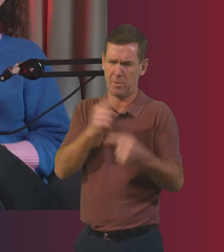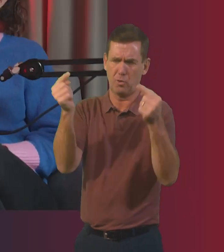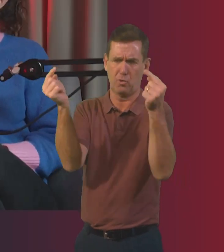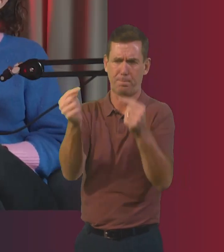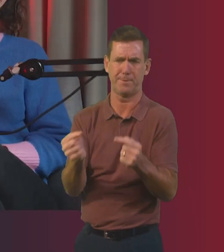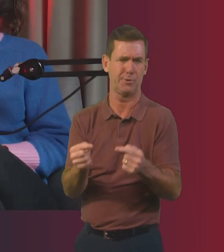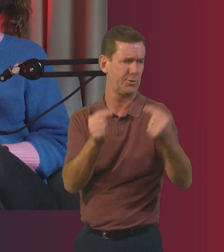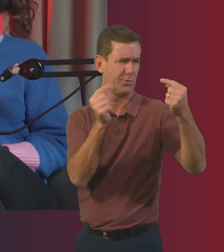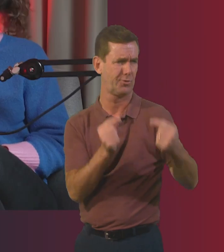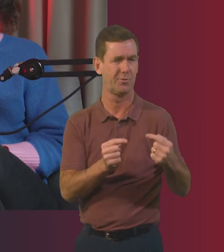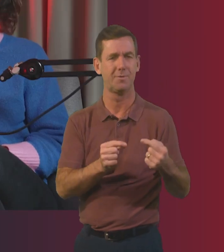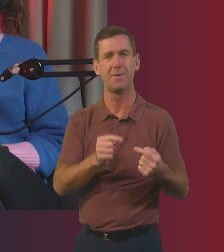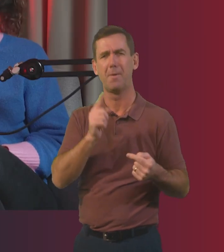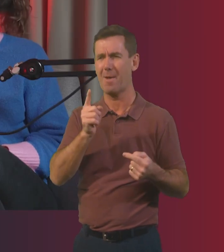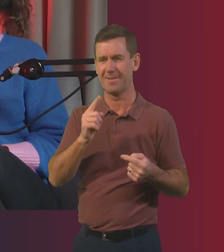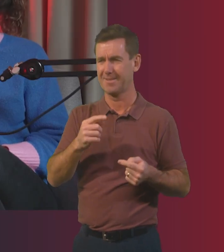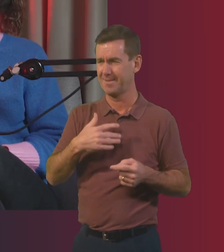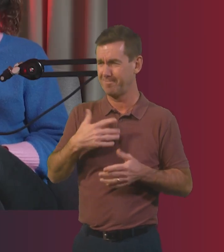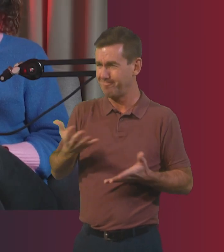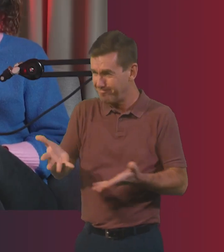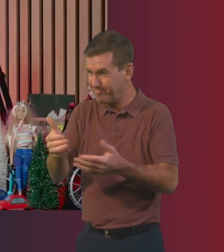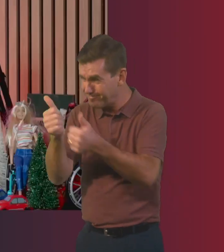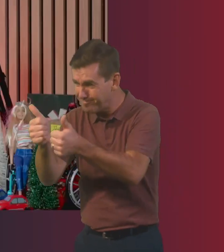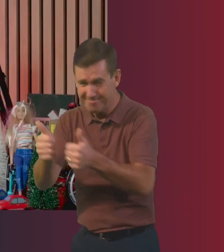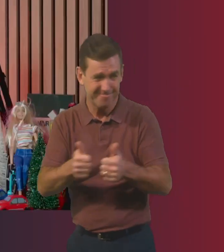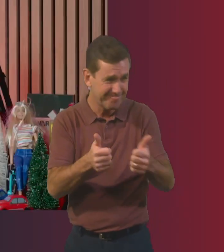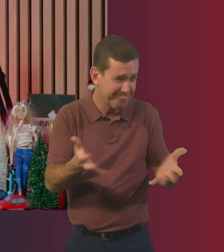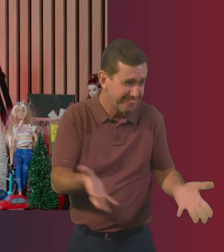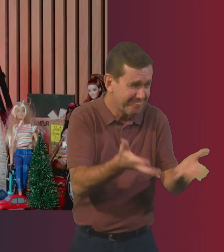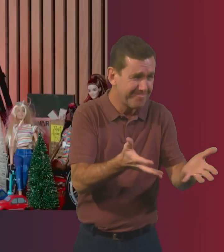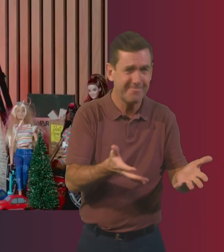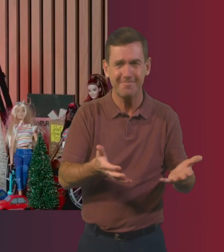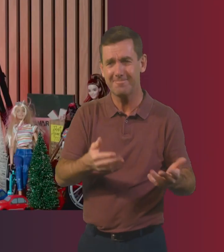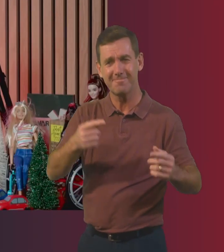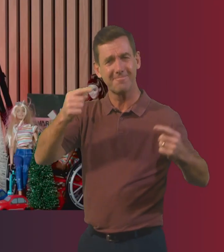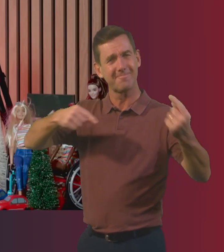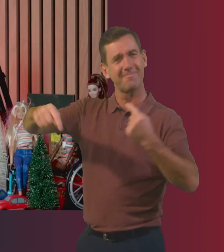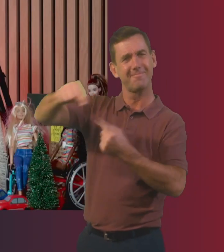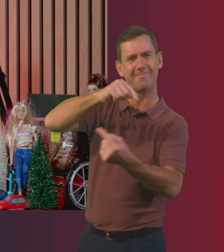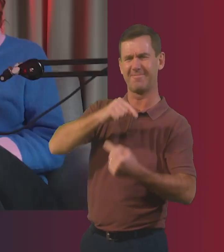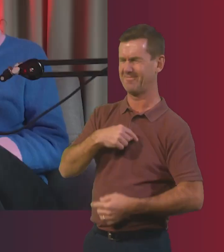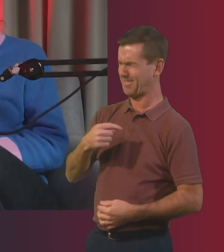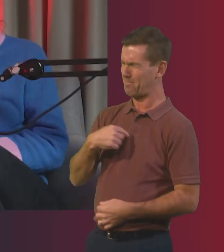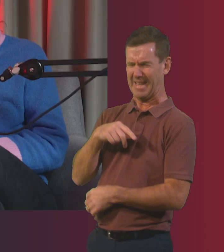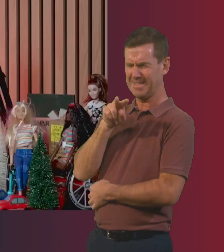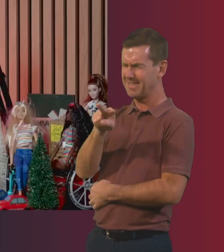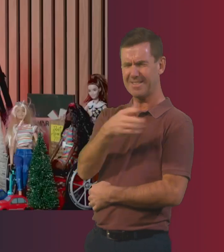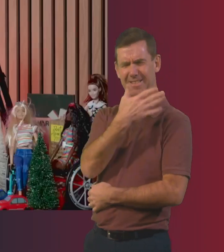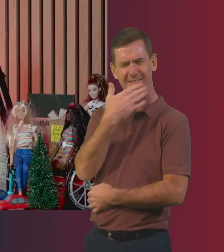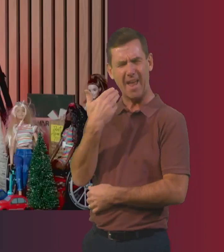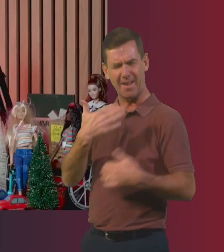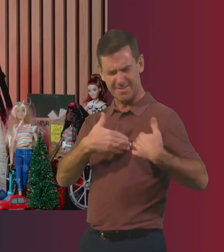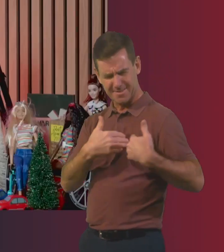Yeah. But you're also rooting for your fellow contestants. That's what I'm curious about because I'm like, you're all too nice to each other. I want